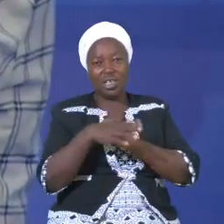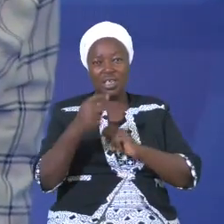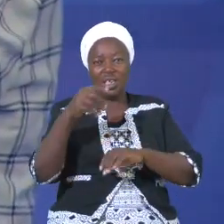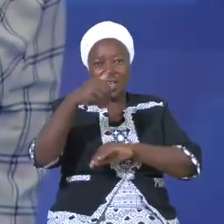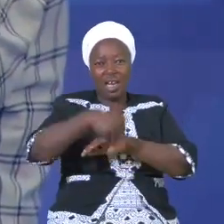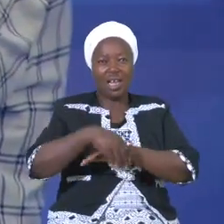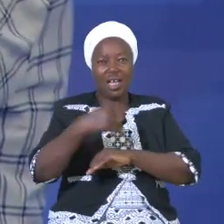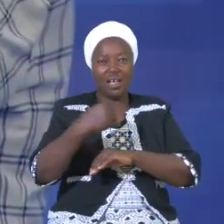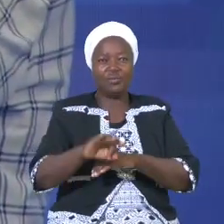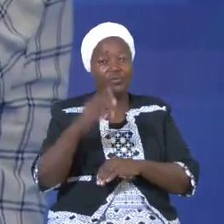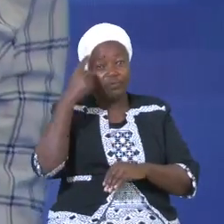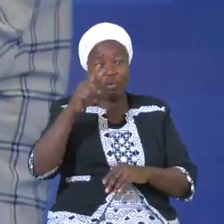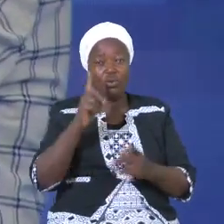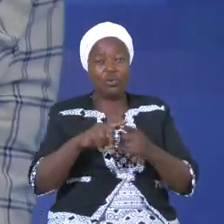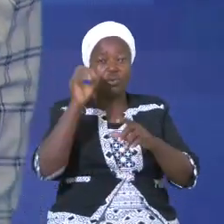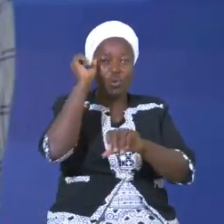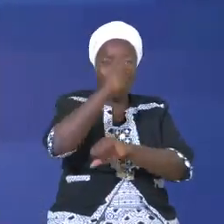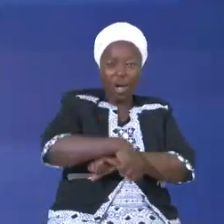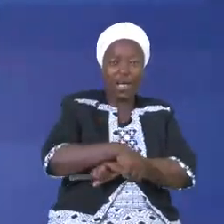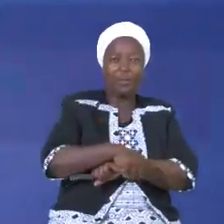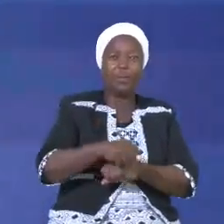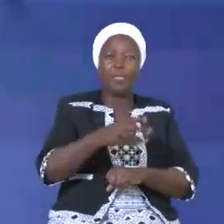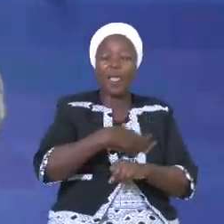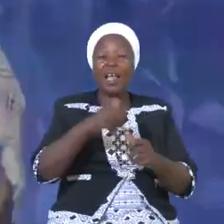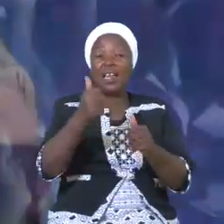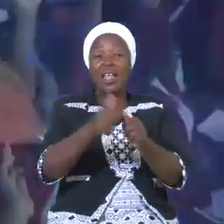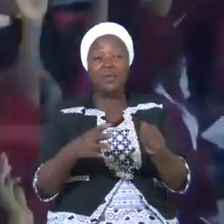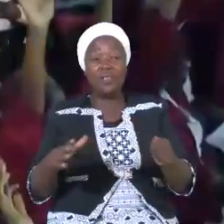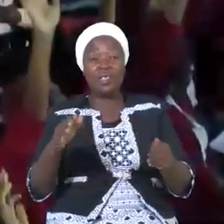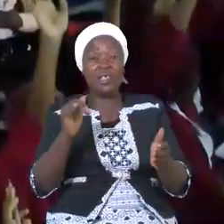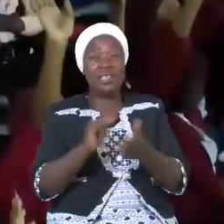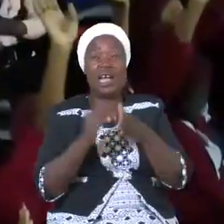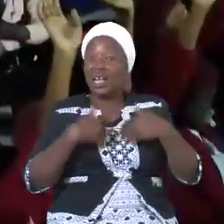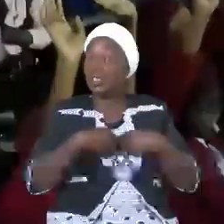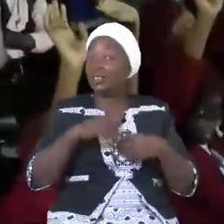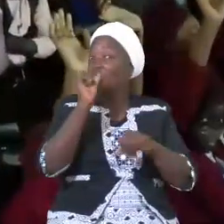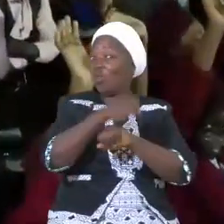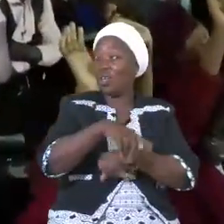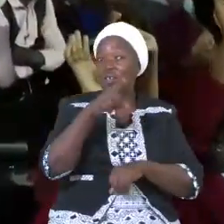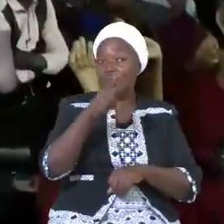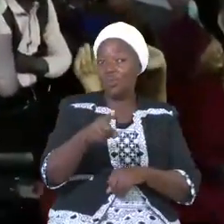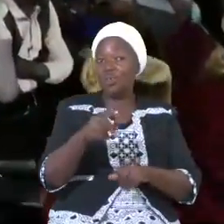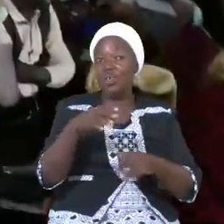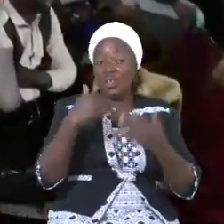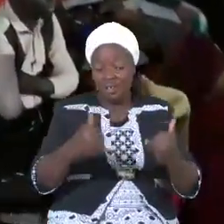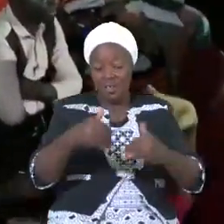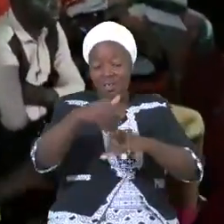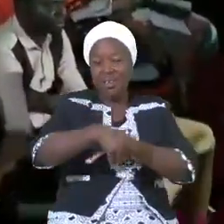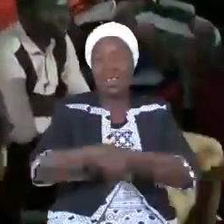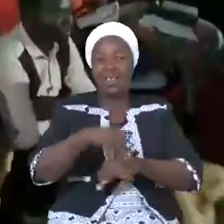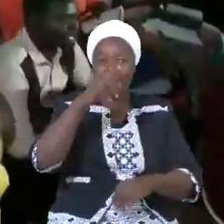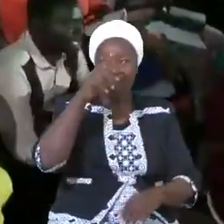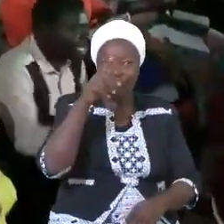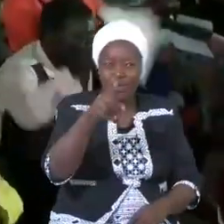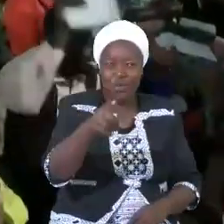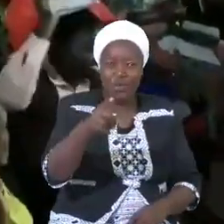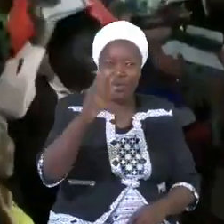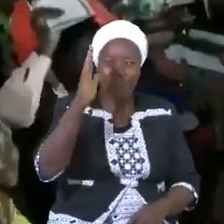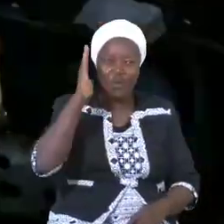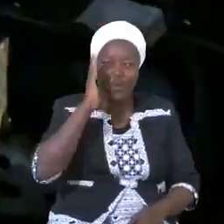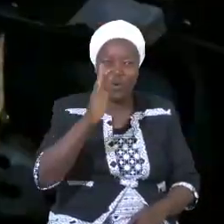you to conquer and everything that has conquered you tonight you will